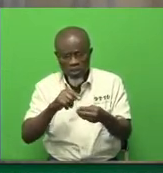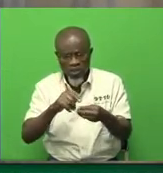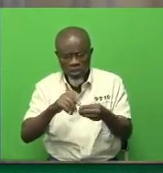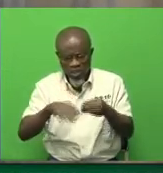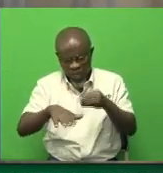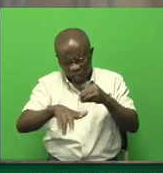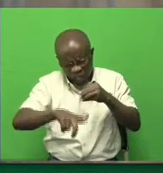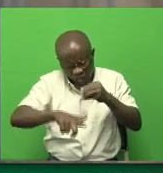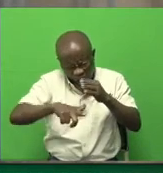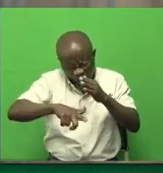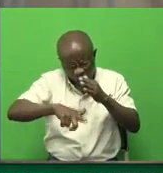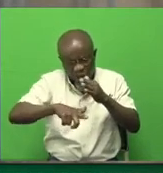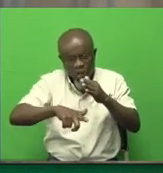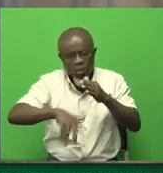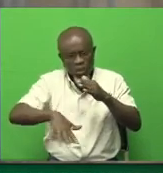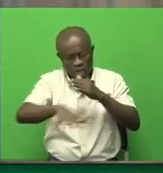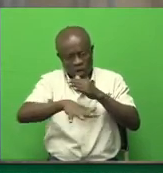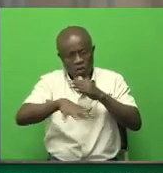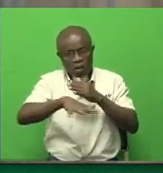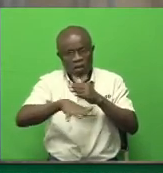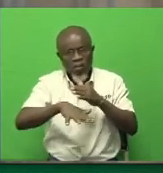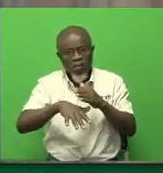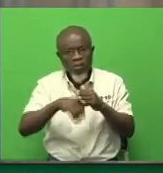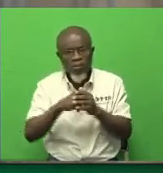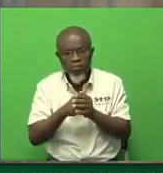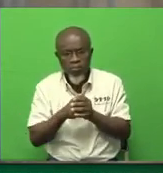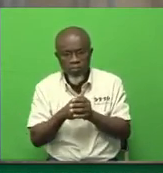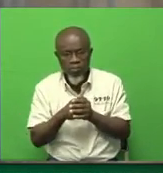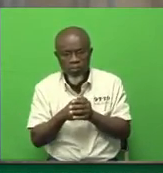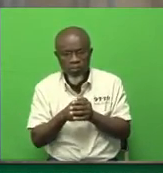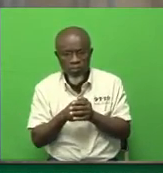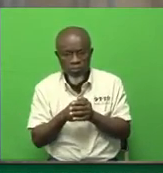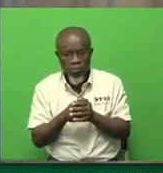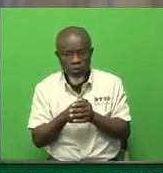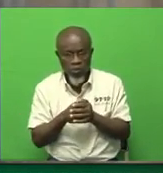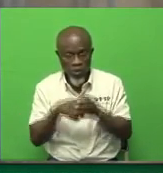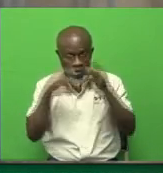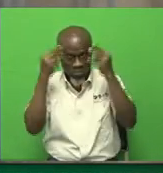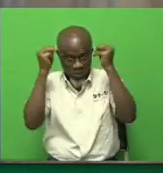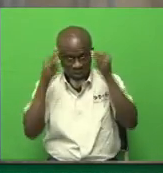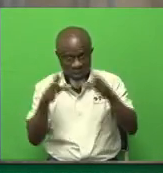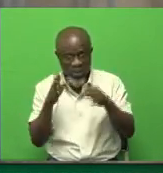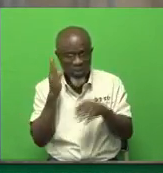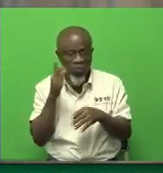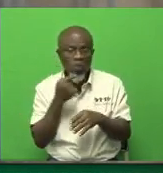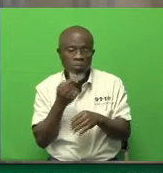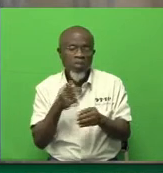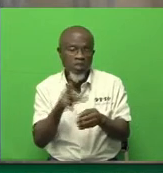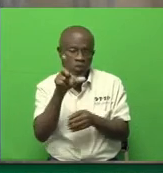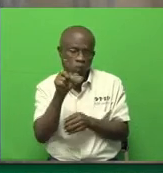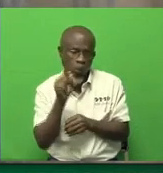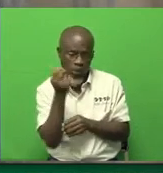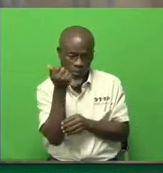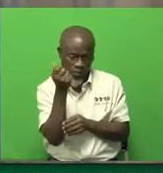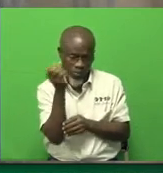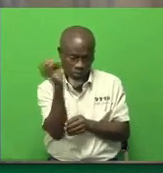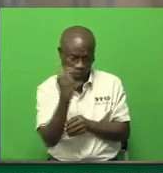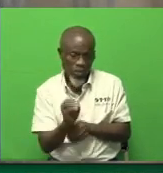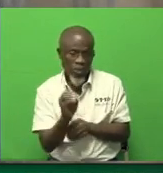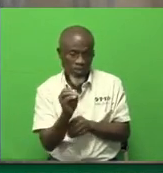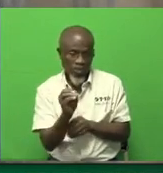dollars to US 90 dollars in this ban Minister proposal and SPD rate of 20 percent